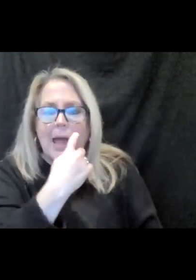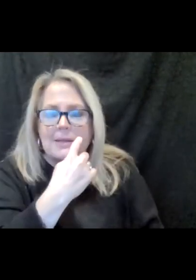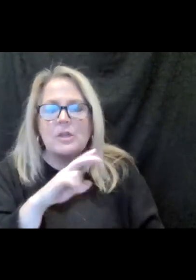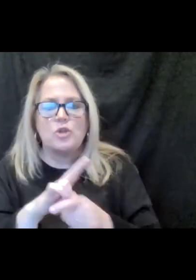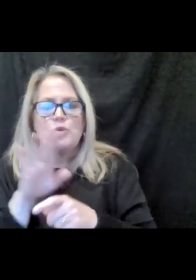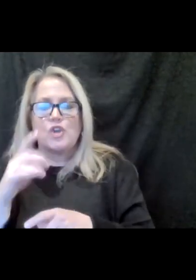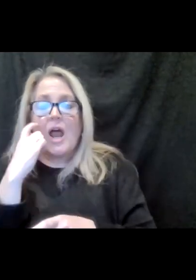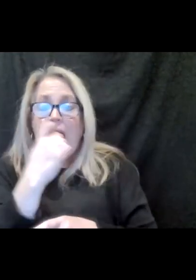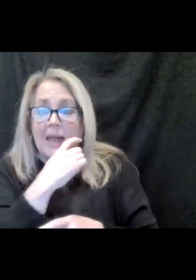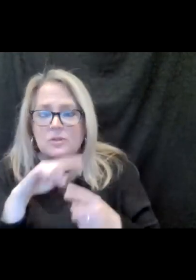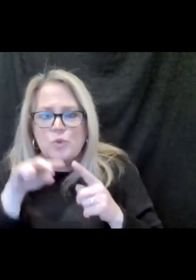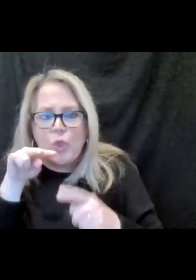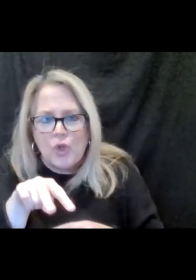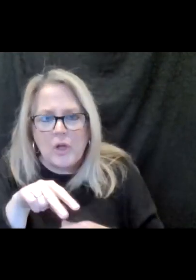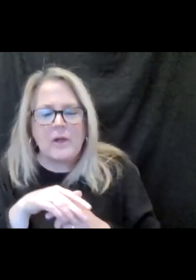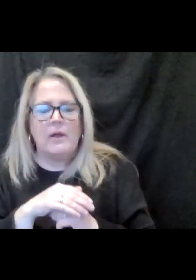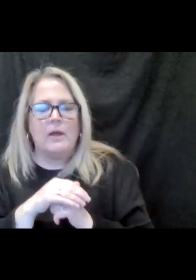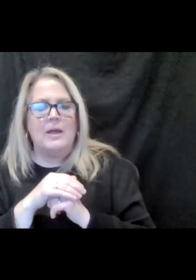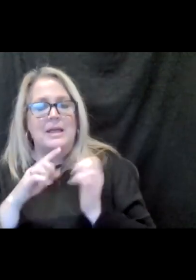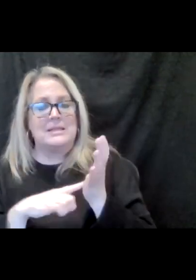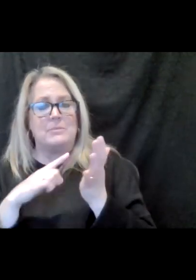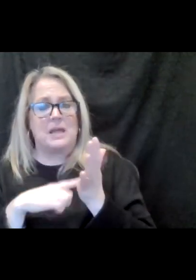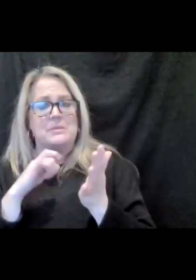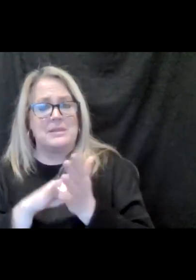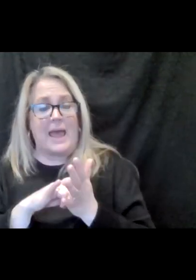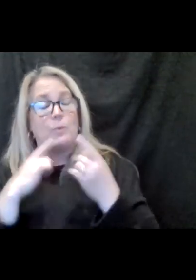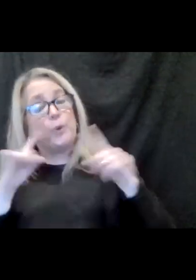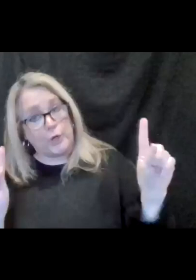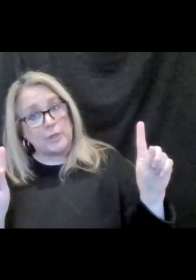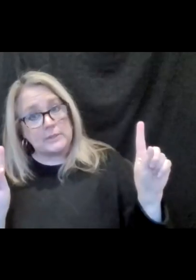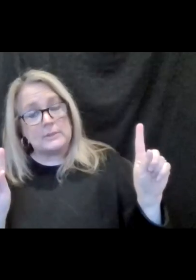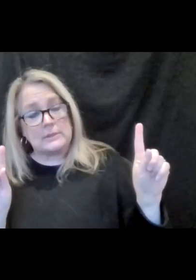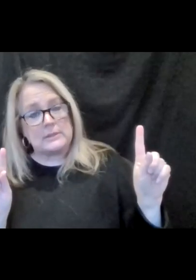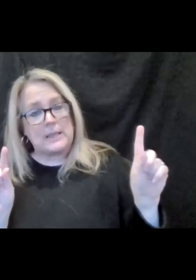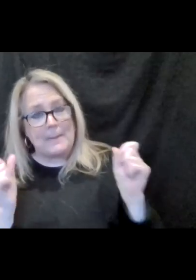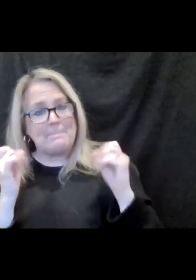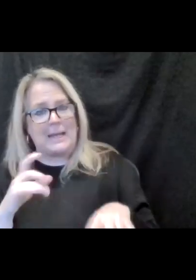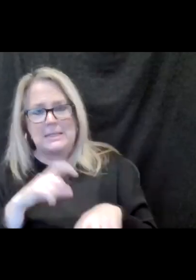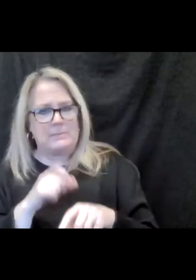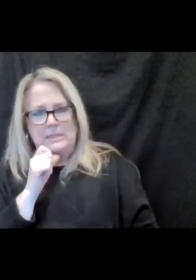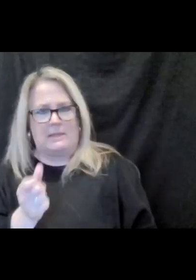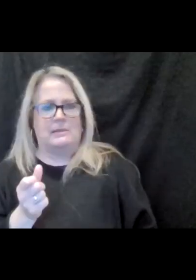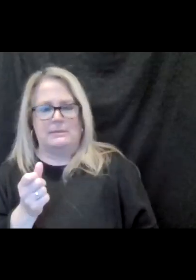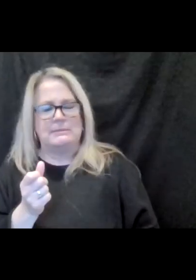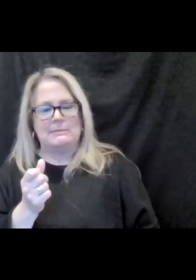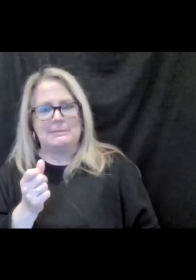use your eyes to look. Sometimes that actually does work. A lot of times it doesn't.